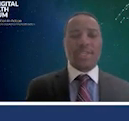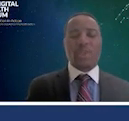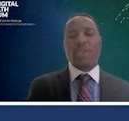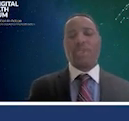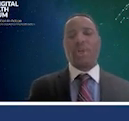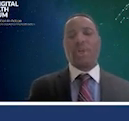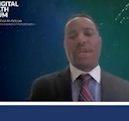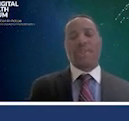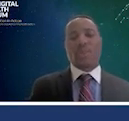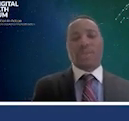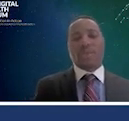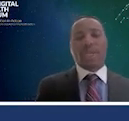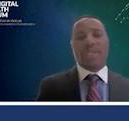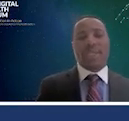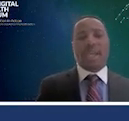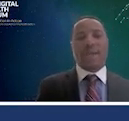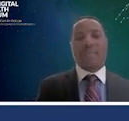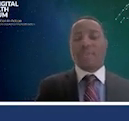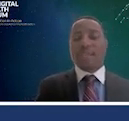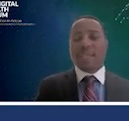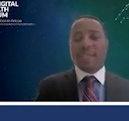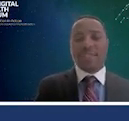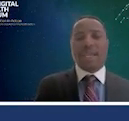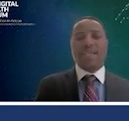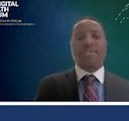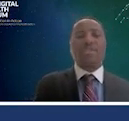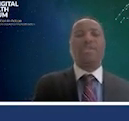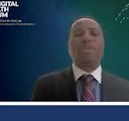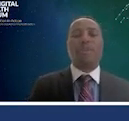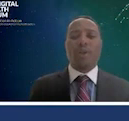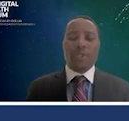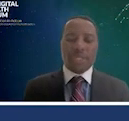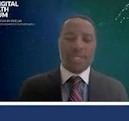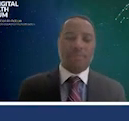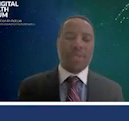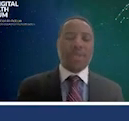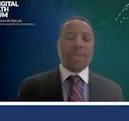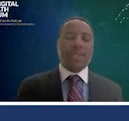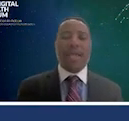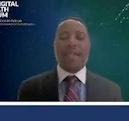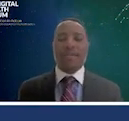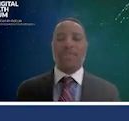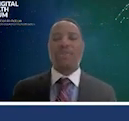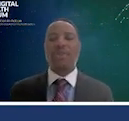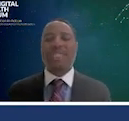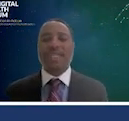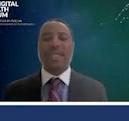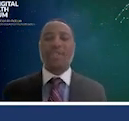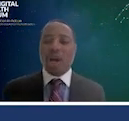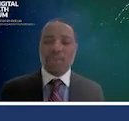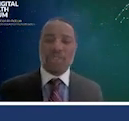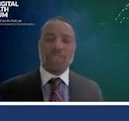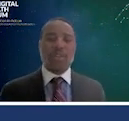stakeholders to ensure that we address their needs and continue to evolve the system. And that led to